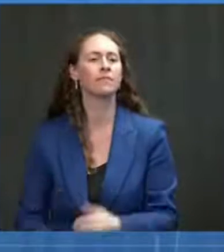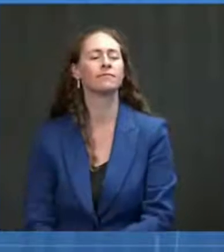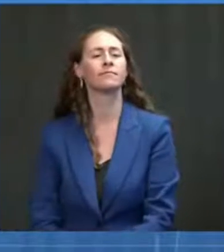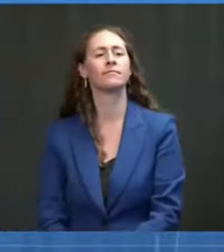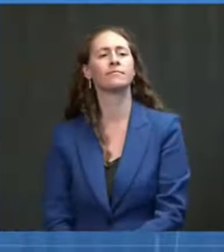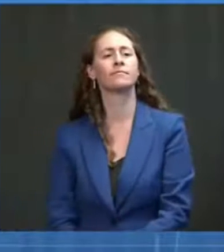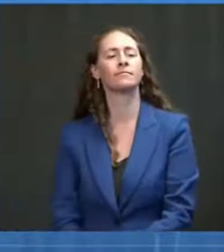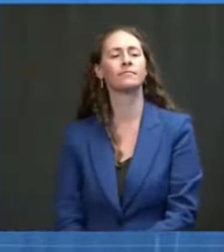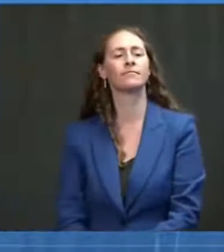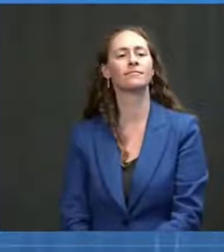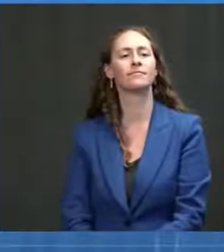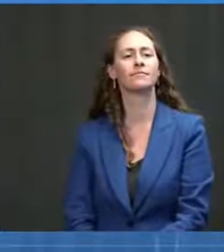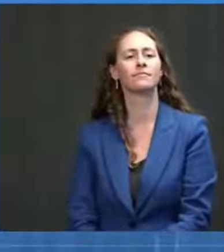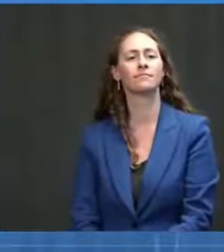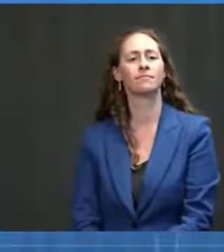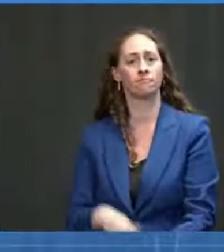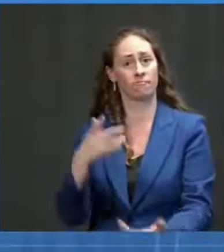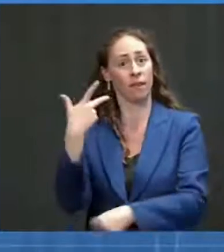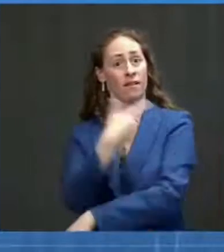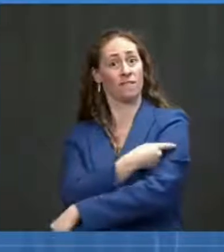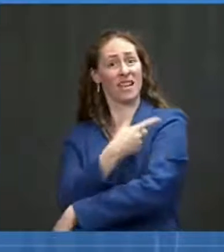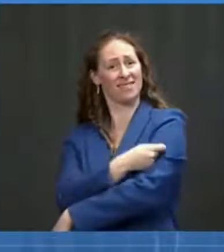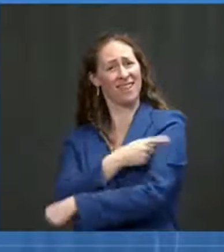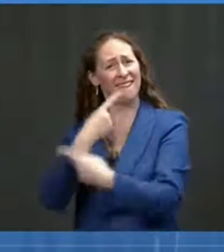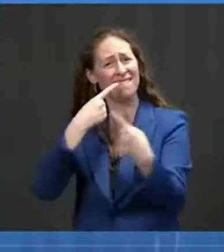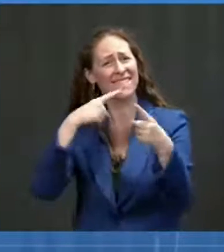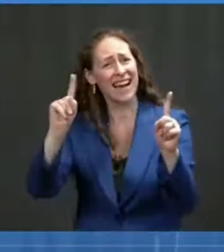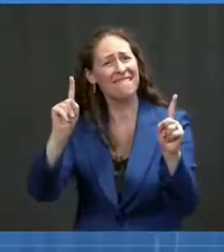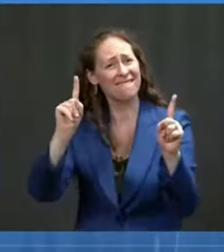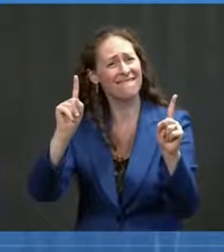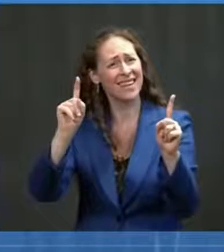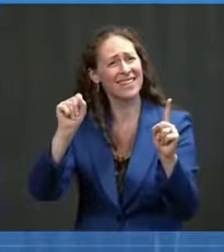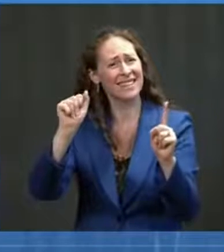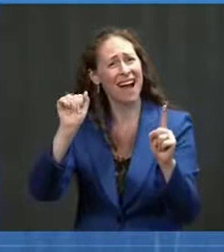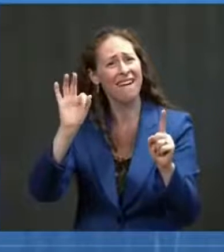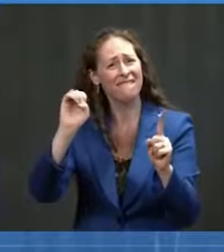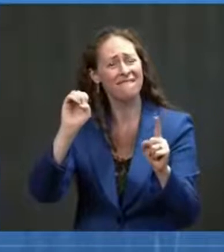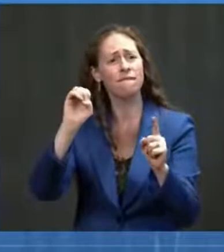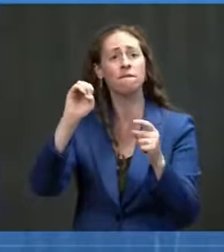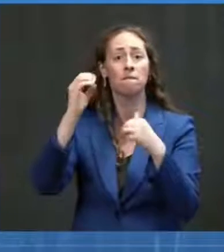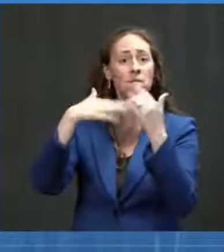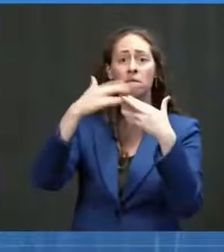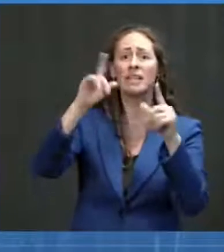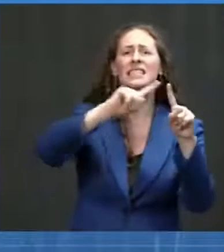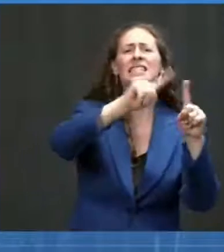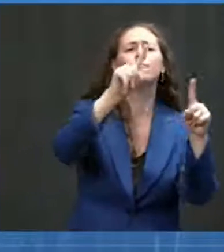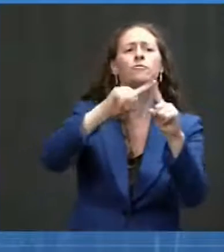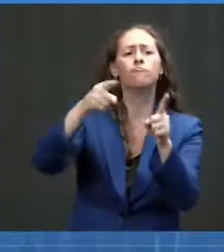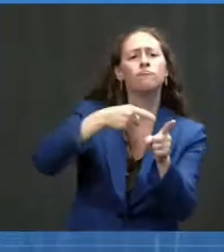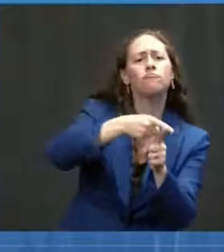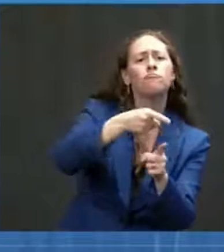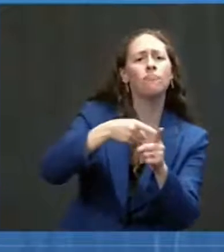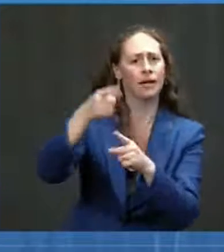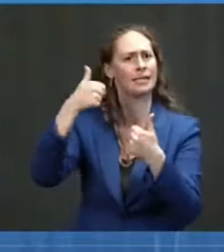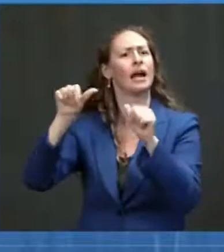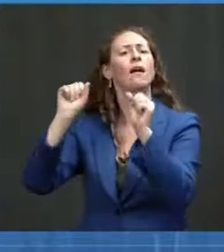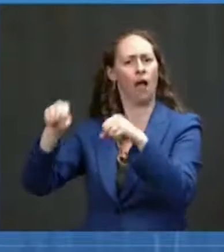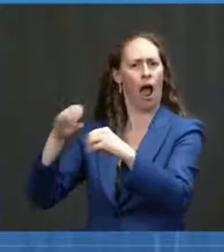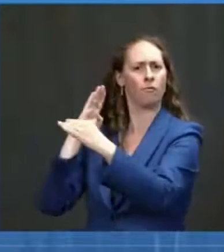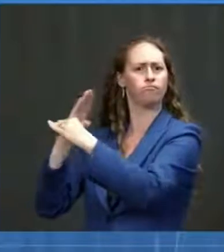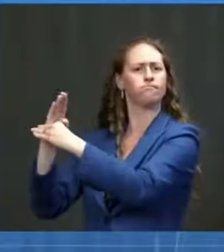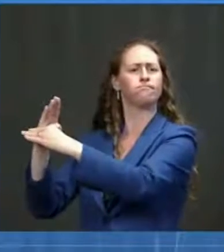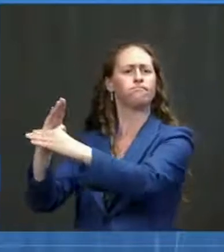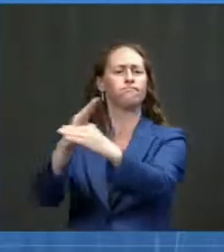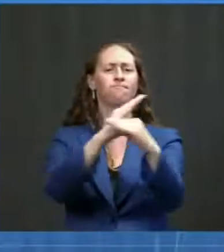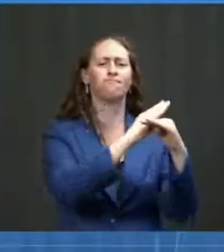have been remarkably effective, even against the widespread Delta variant. But we know that even highly effective vaccines become